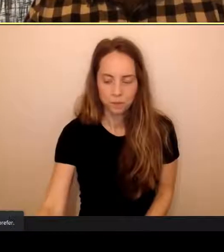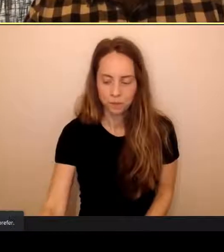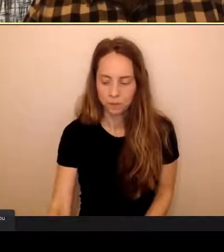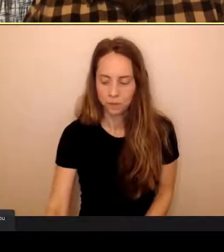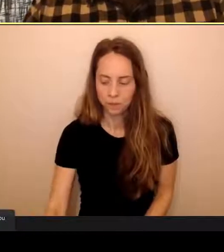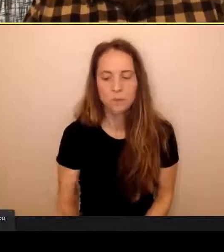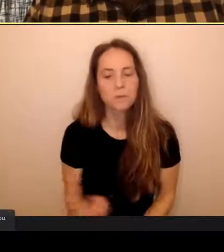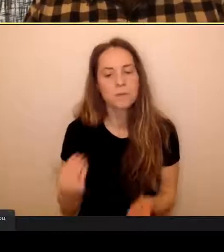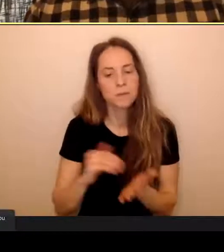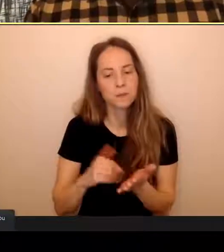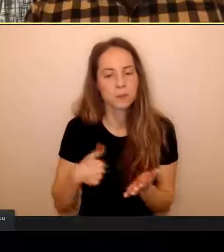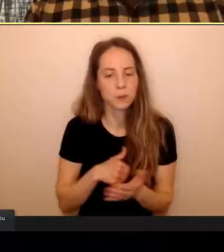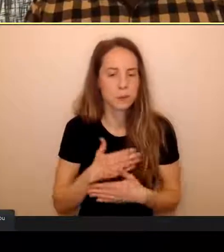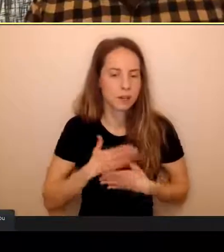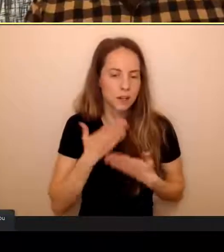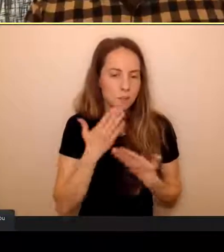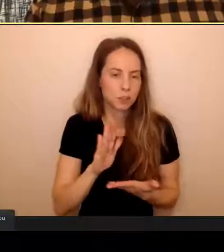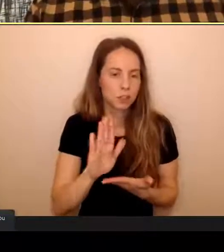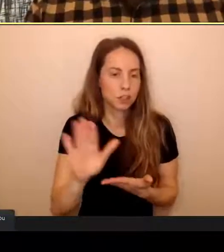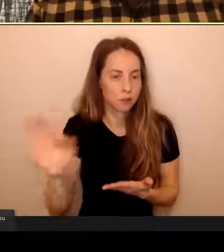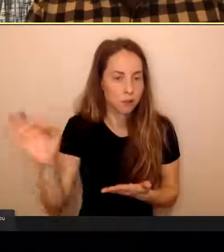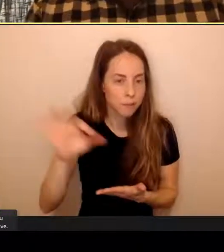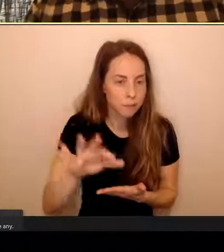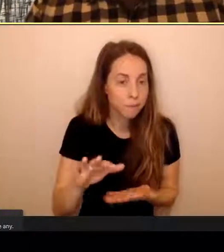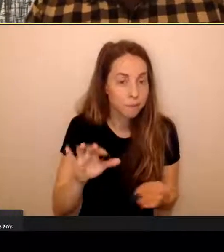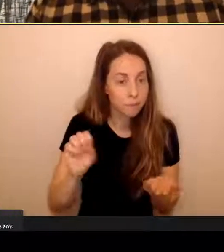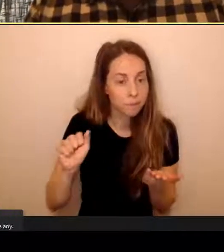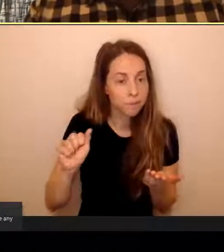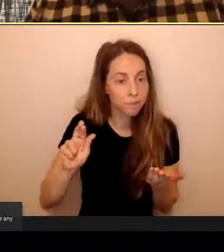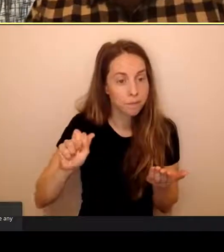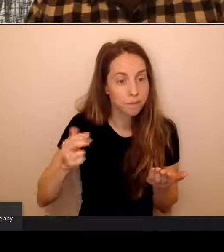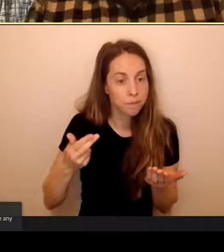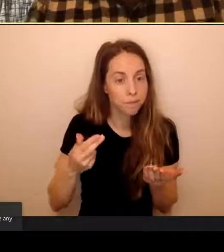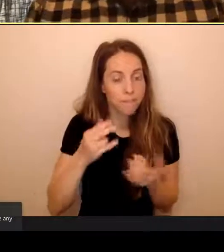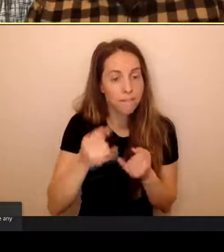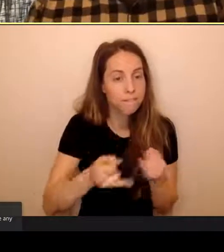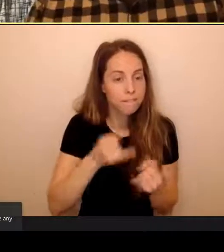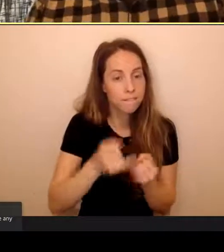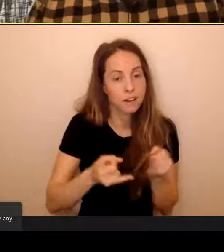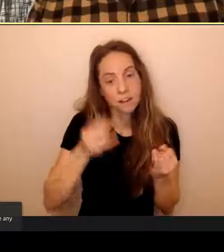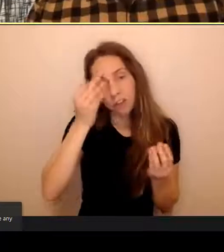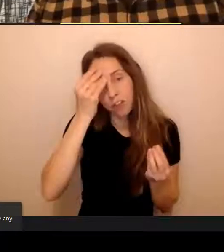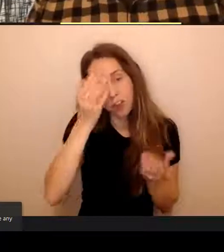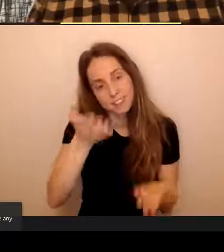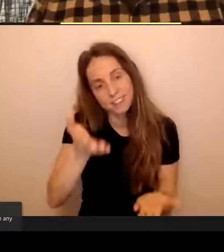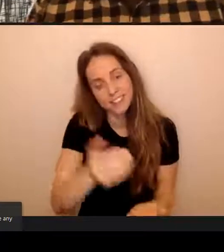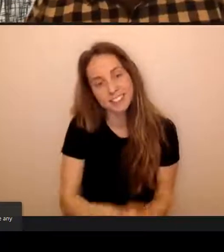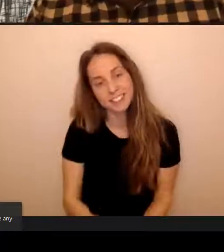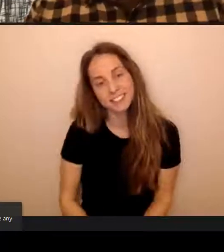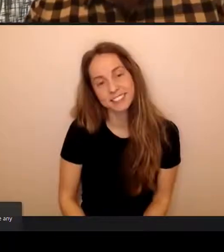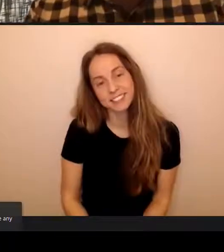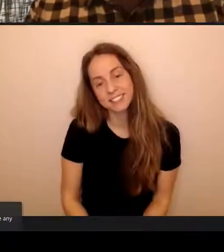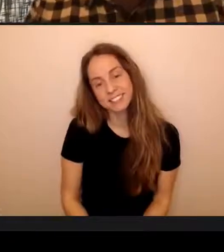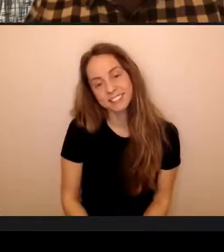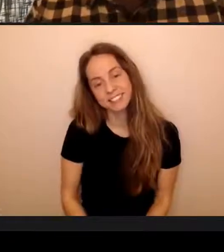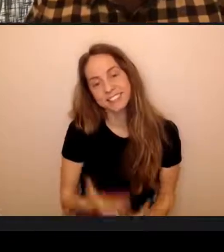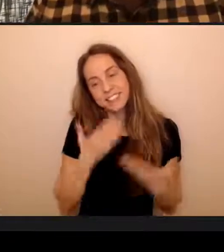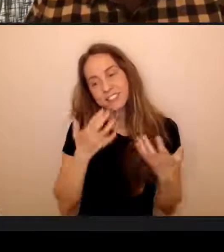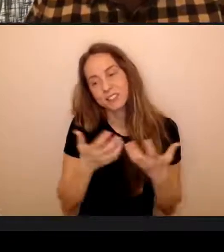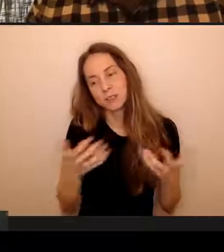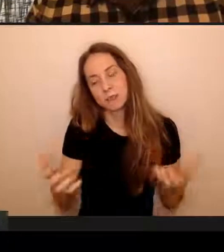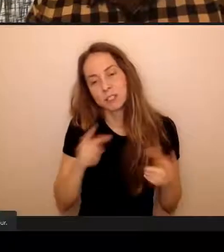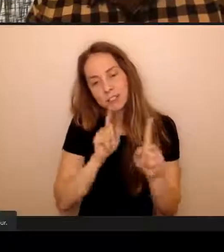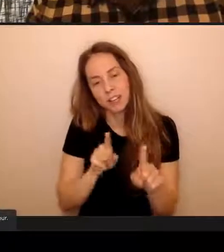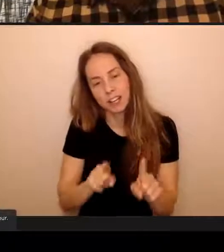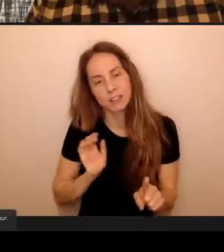providing your input. Sarah, do you have any final thoughts? Yeah, and thank you so much for answering